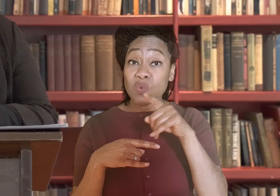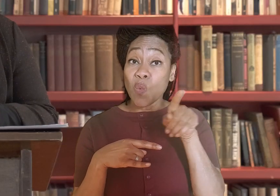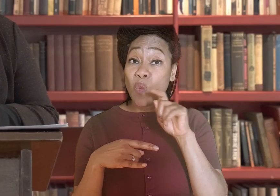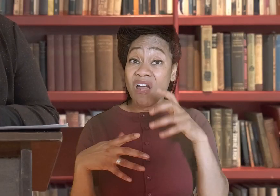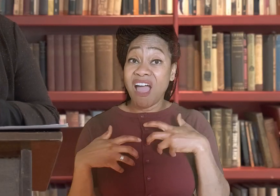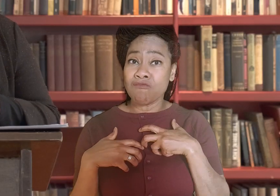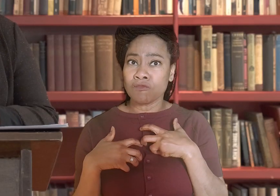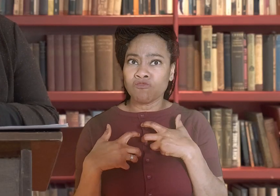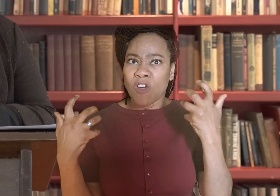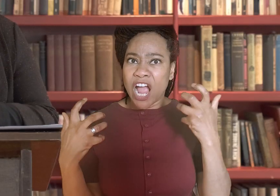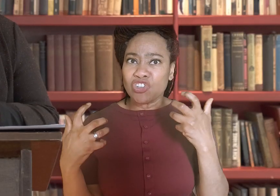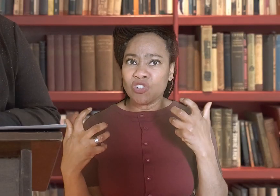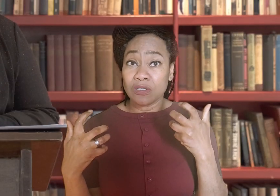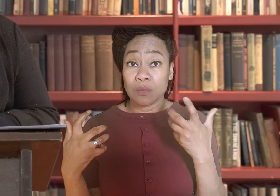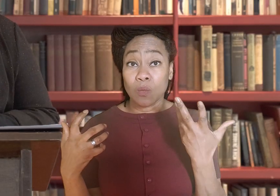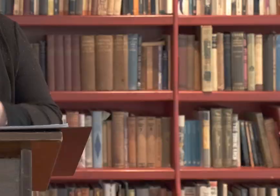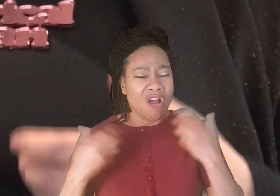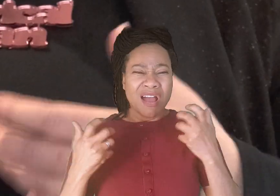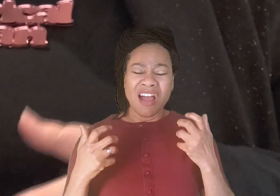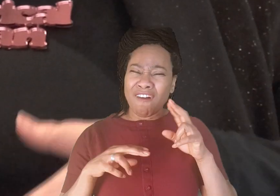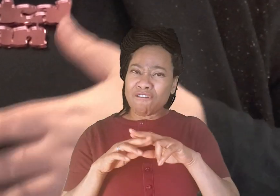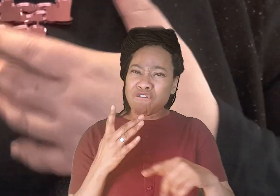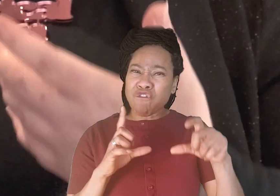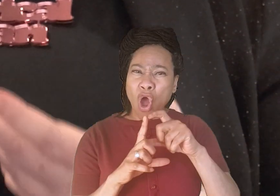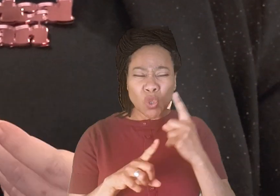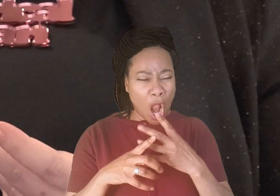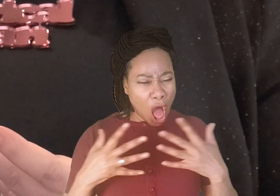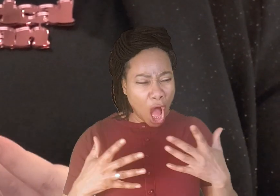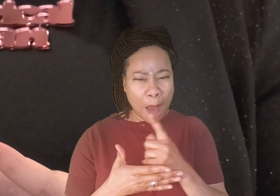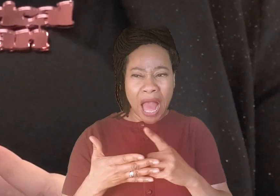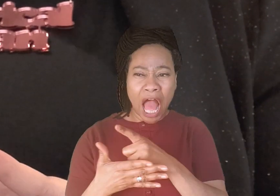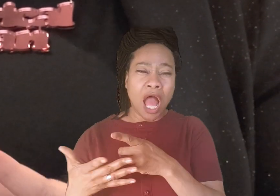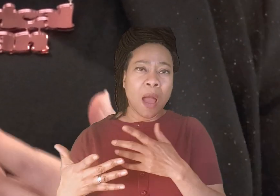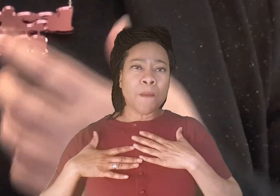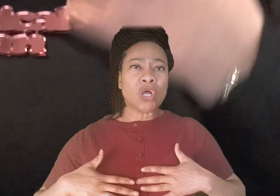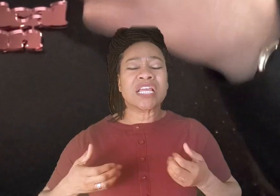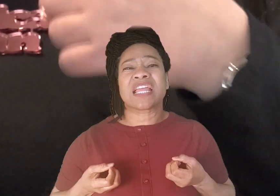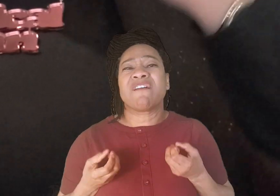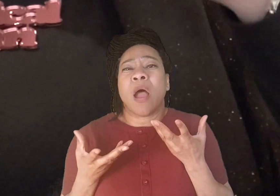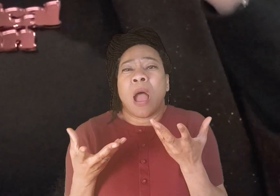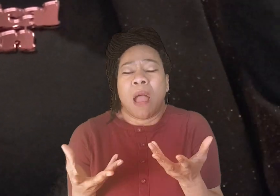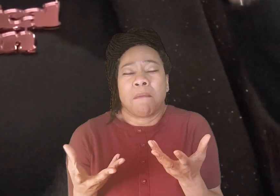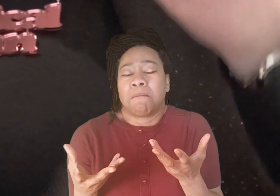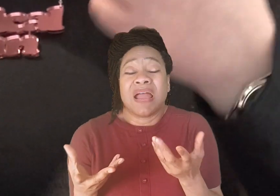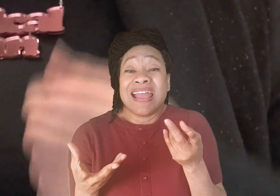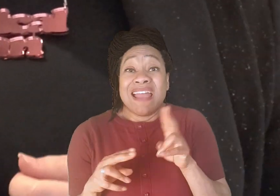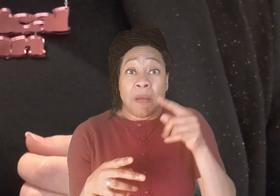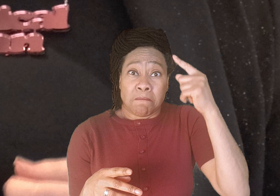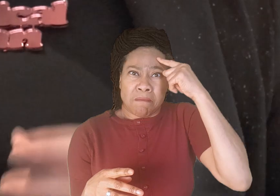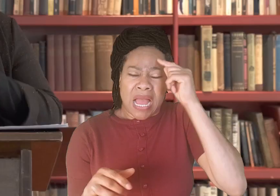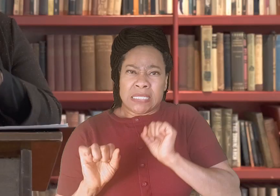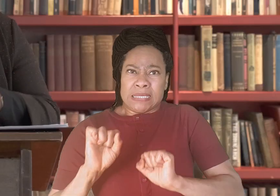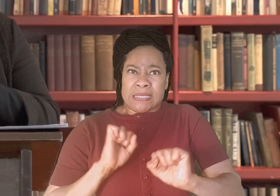talks a lot about somatic compliance, the act of the body giving in to sexual situations even if the mind resists